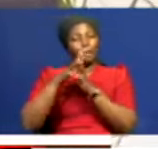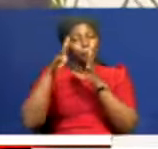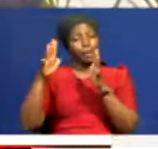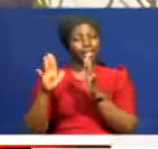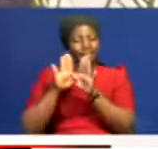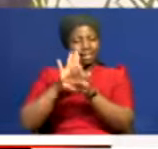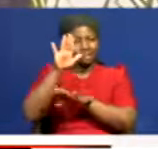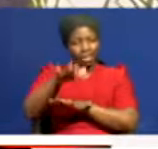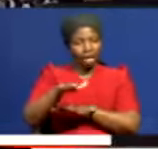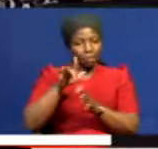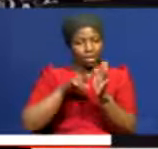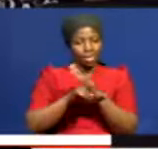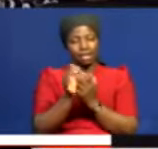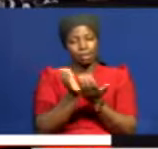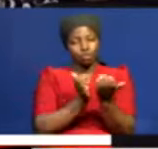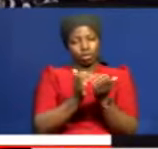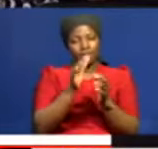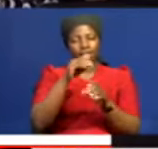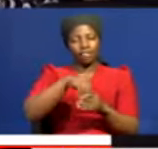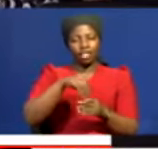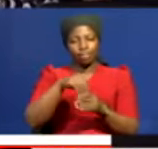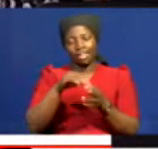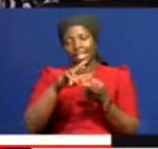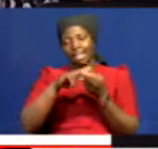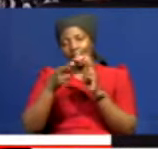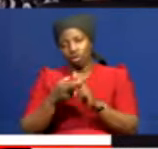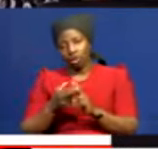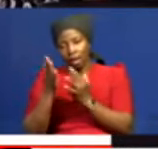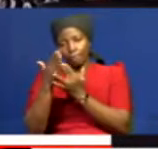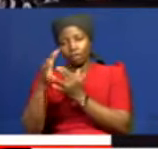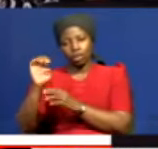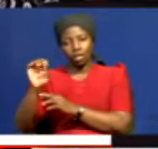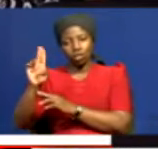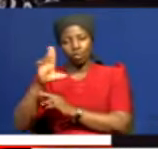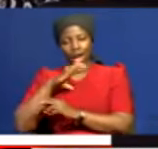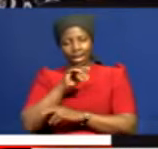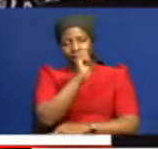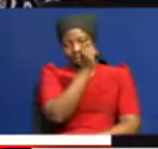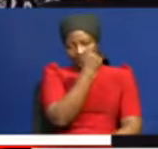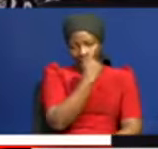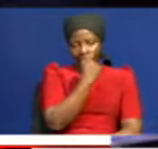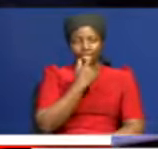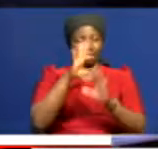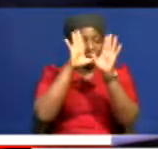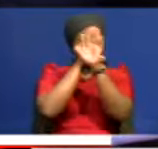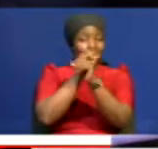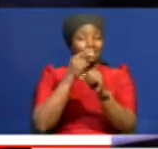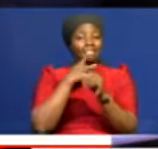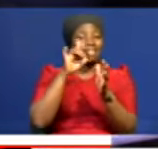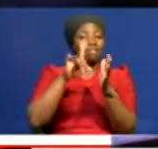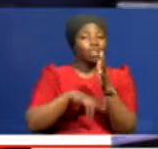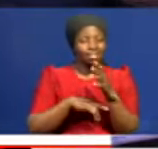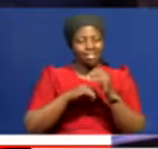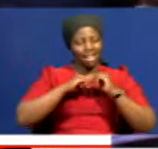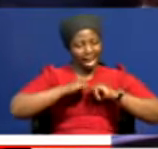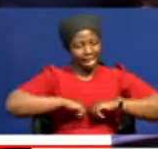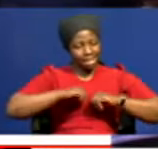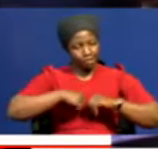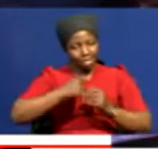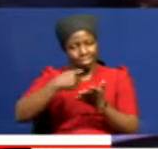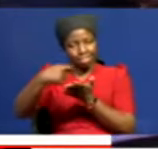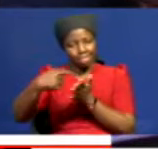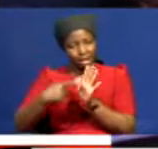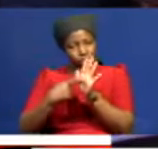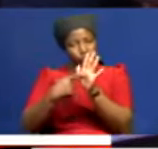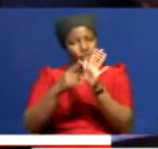and investment relations between the European Union and Kenya. The head of state said inking of the deal signals a